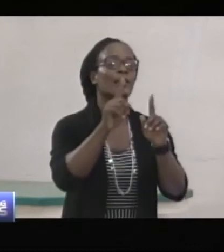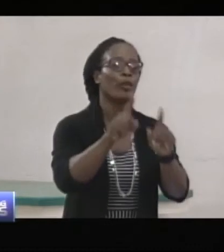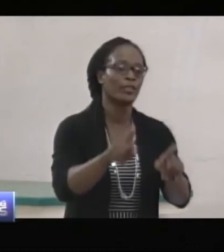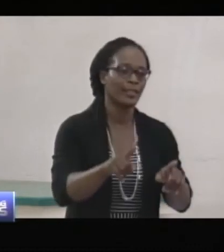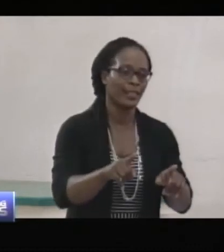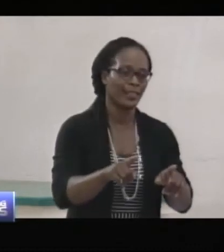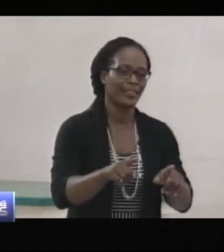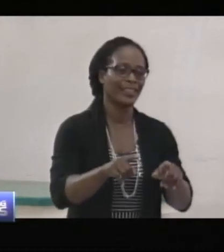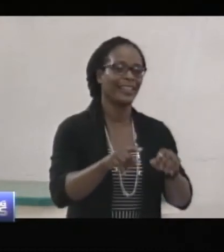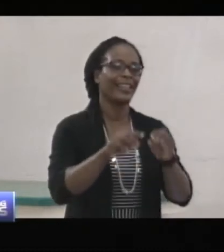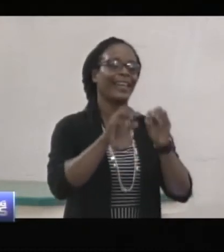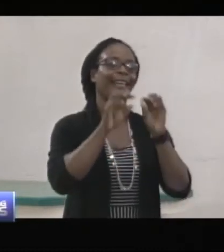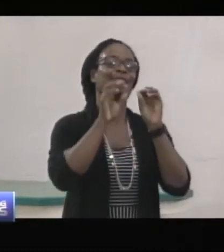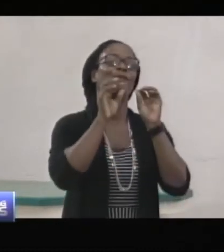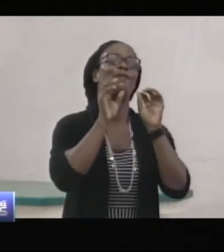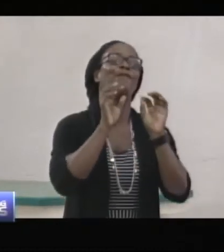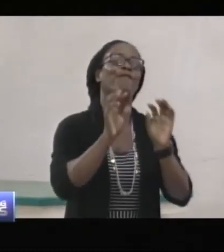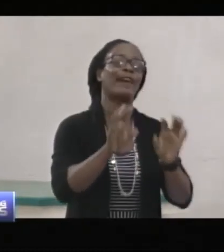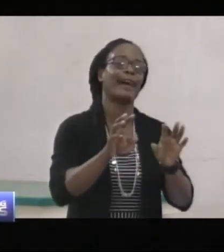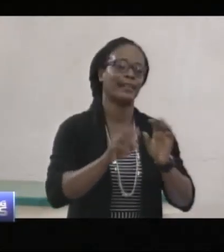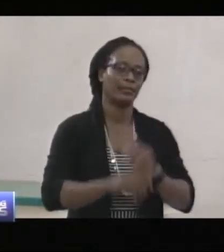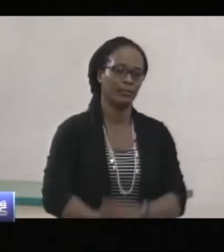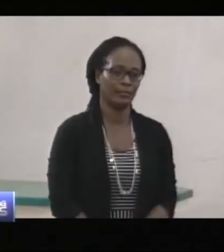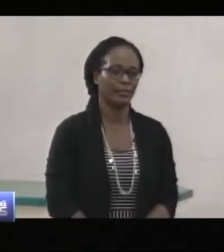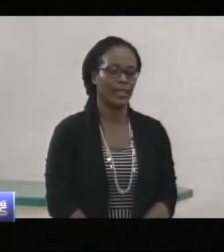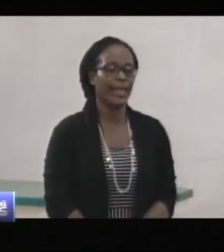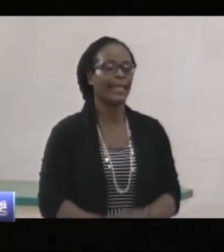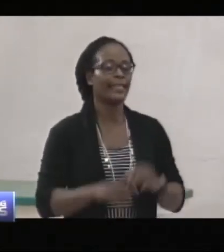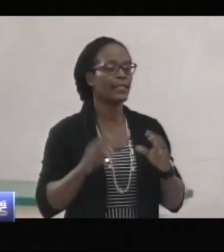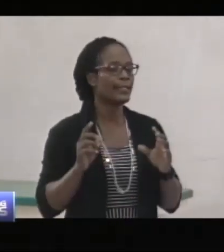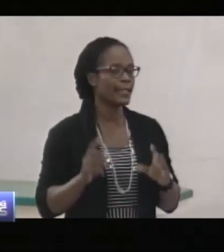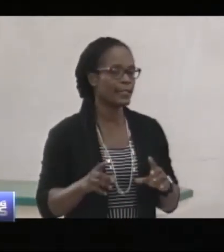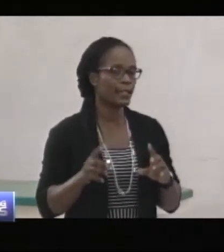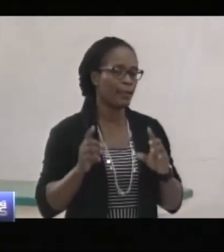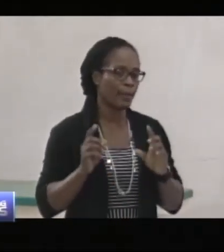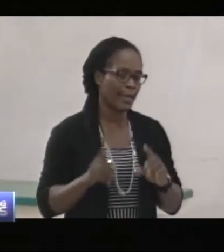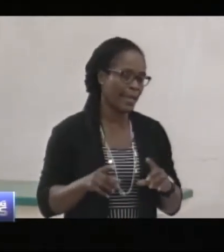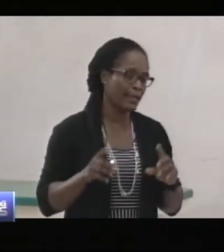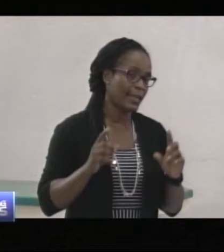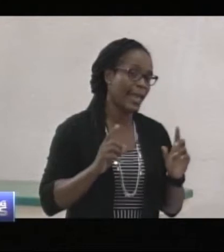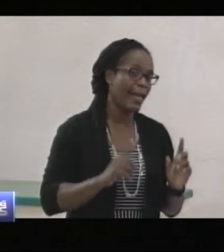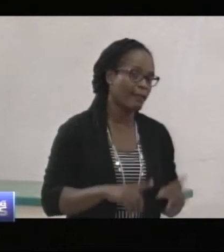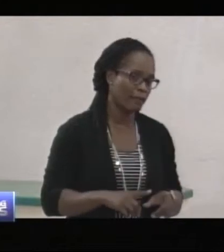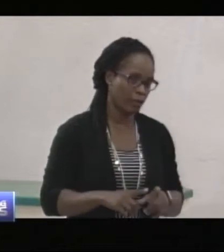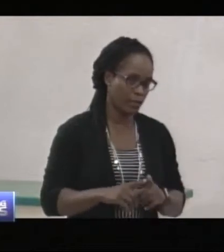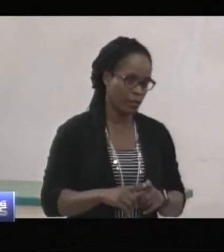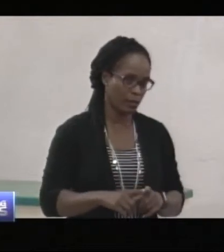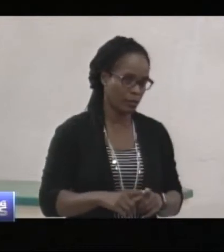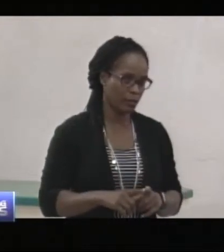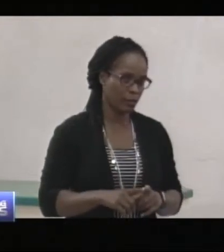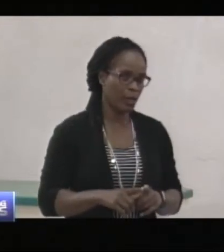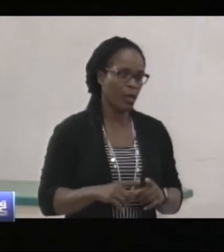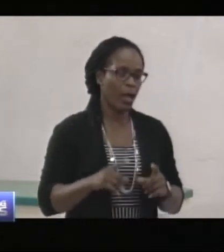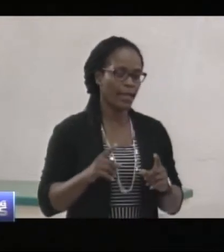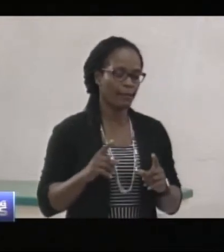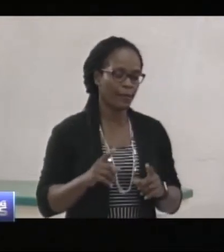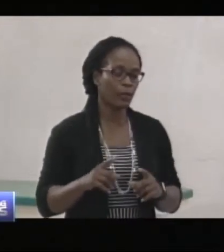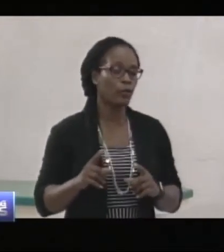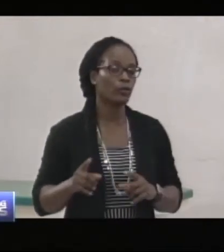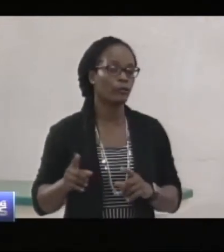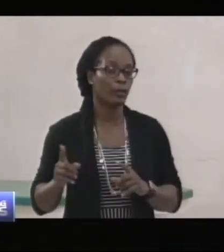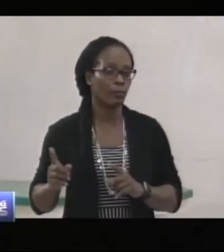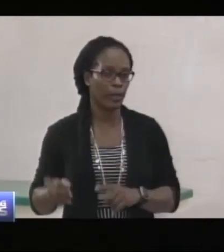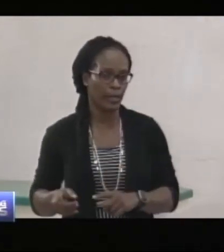You see what you just said? It's a fad. It doesn't necessarily make anything healthier either. I can